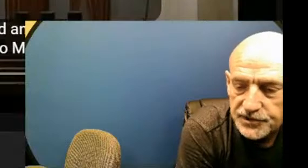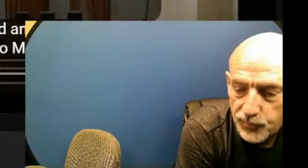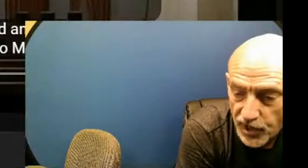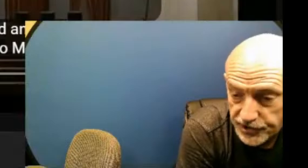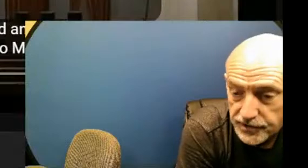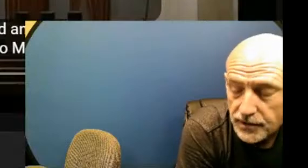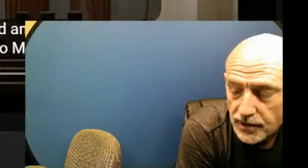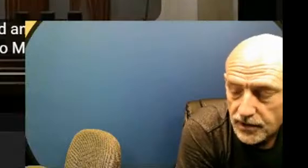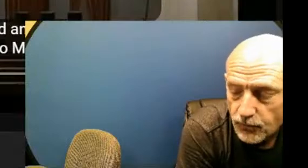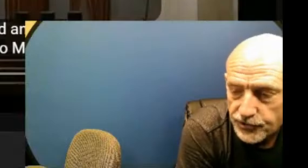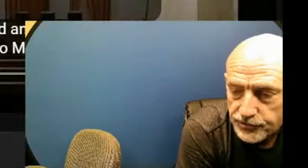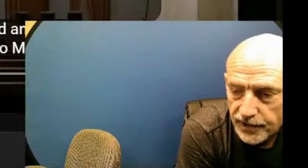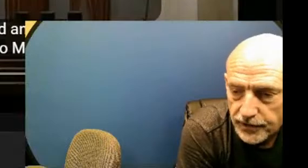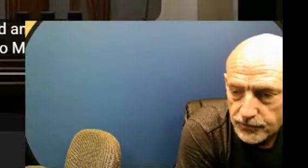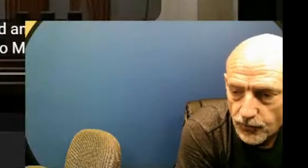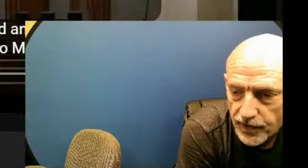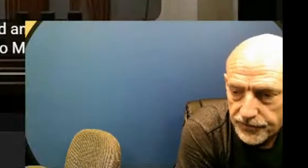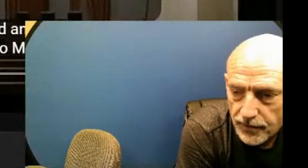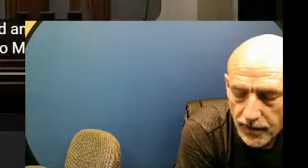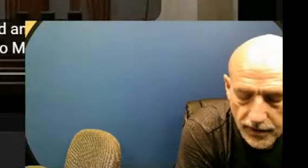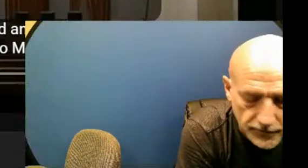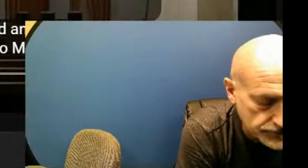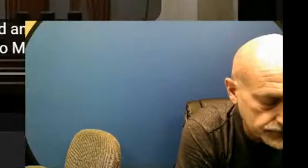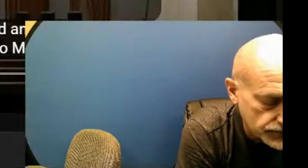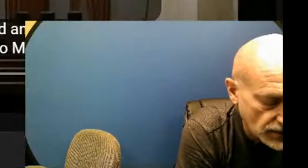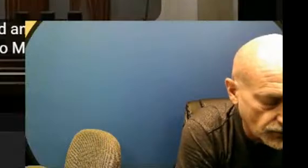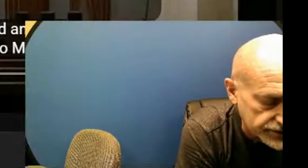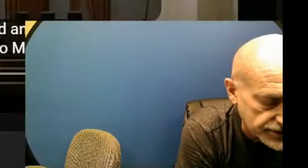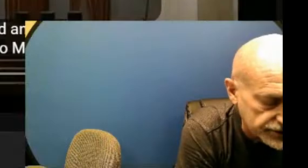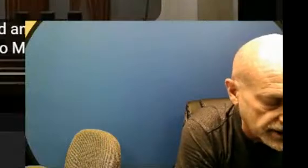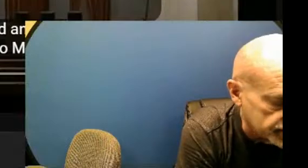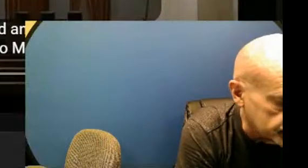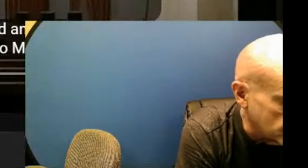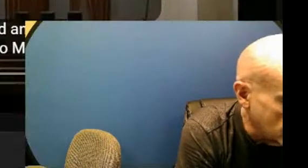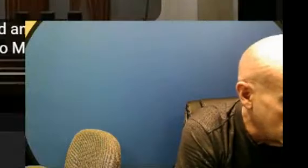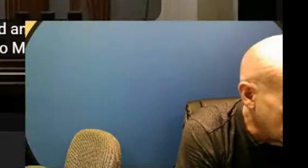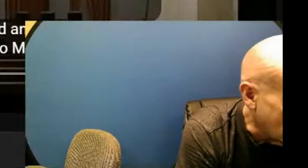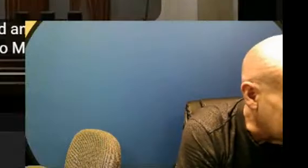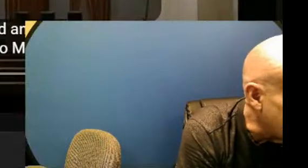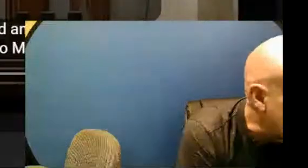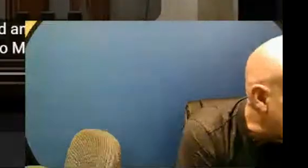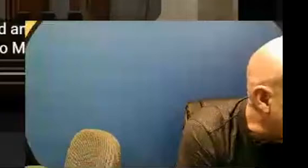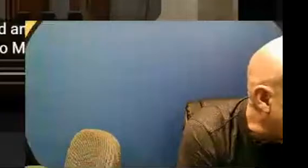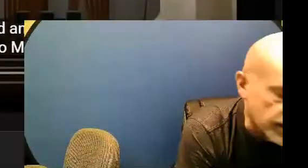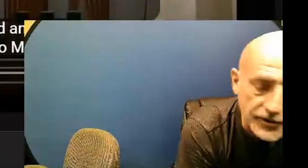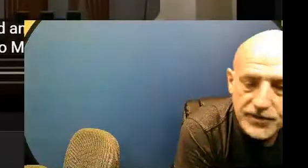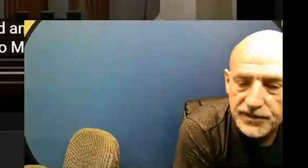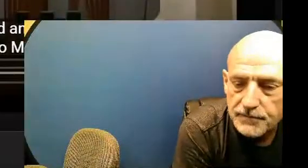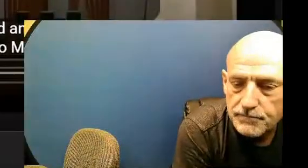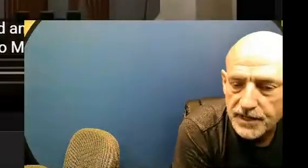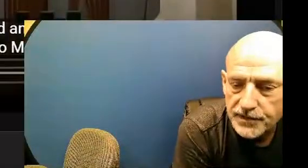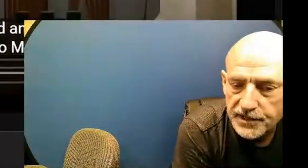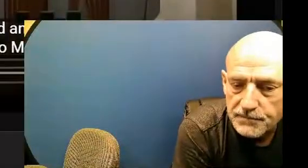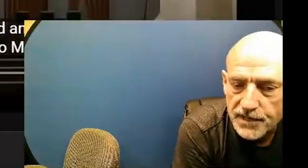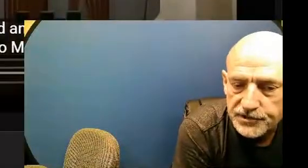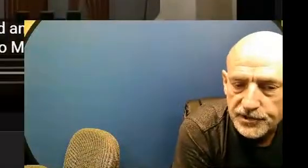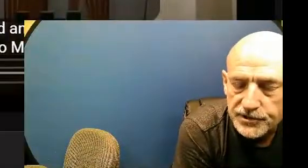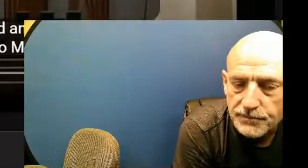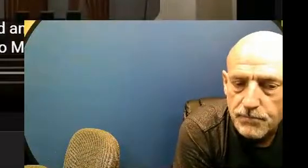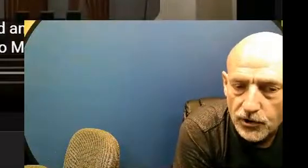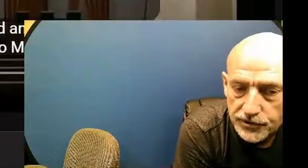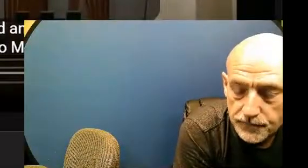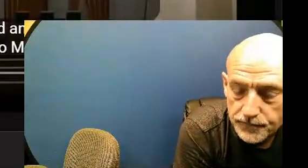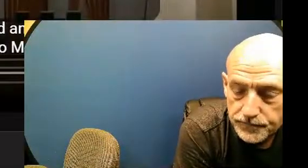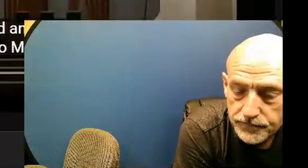and expression when you're dealing with association. And the other thing, they keep mentioning